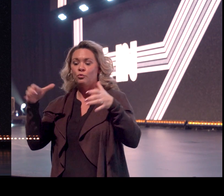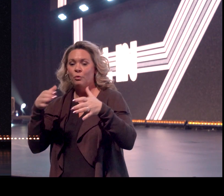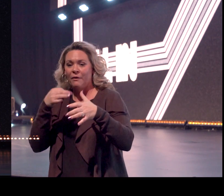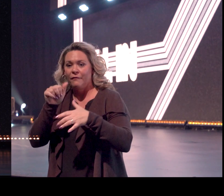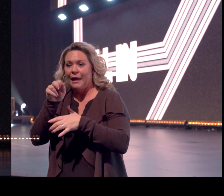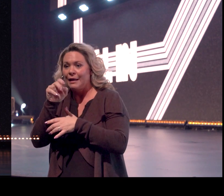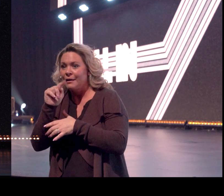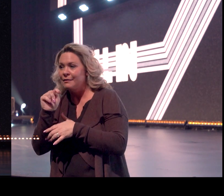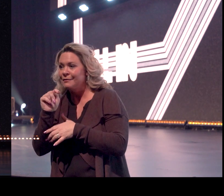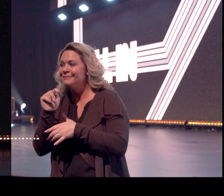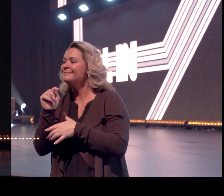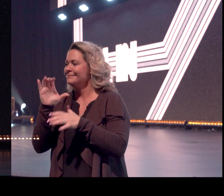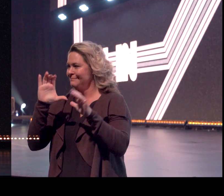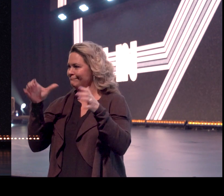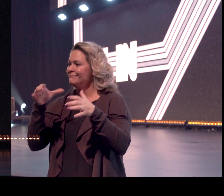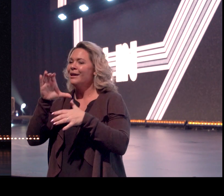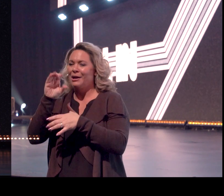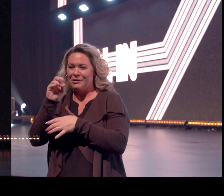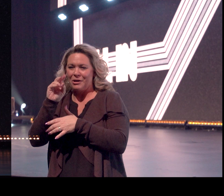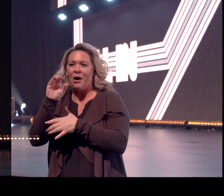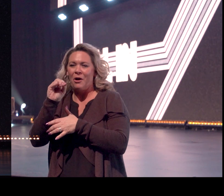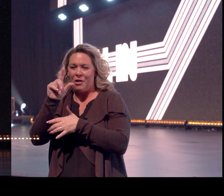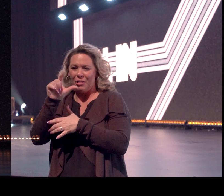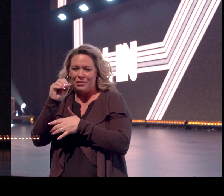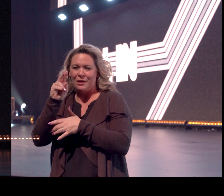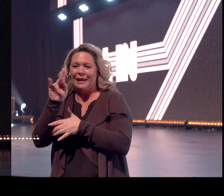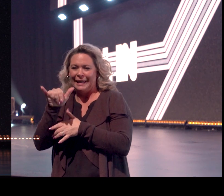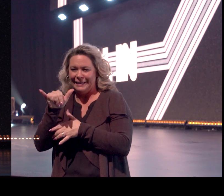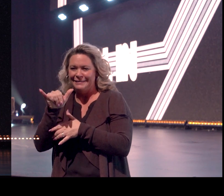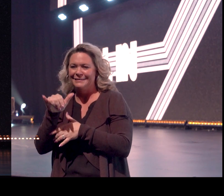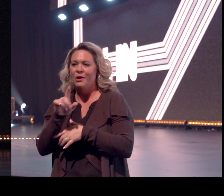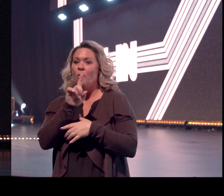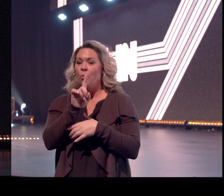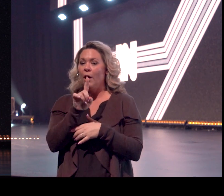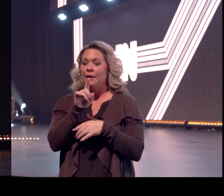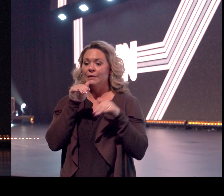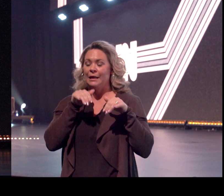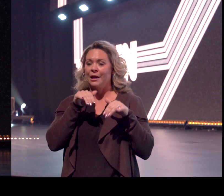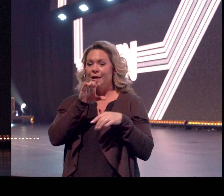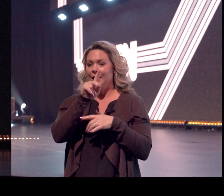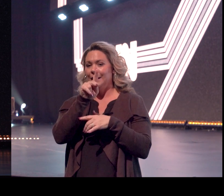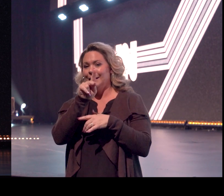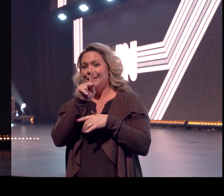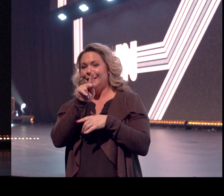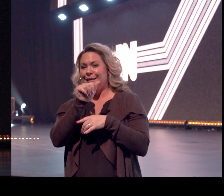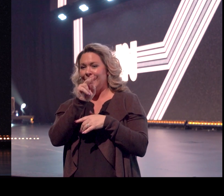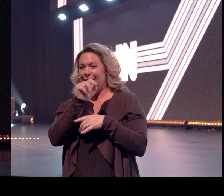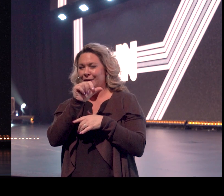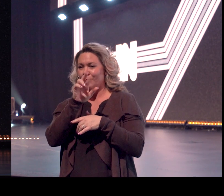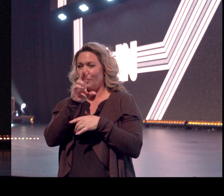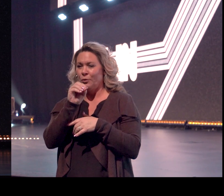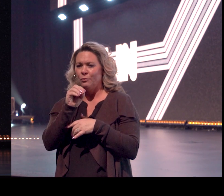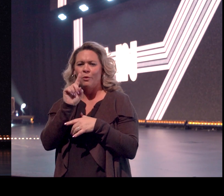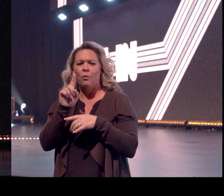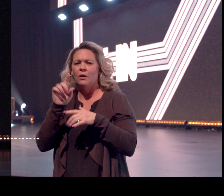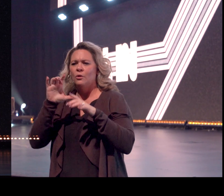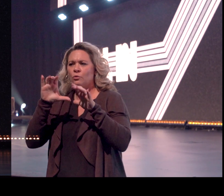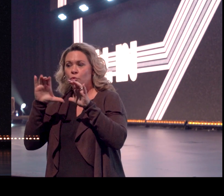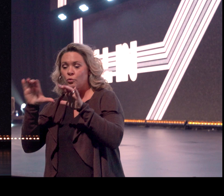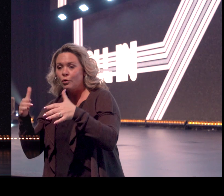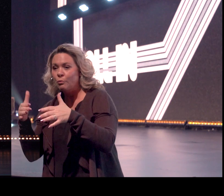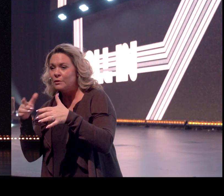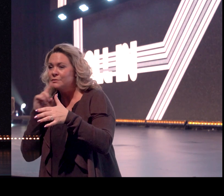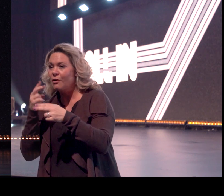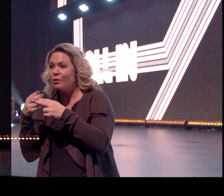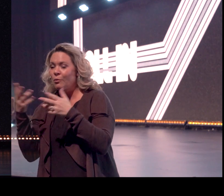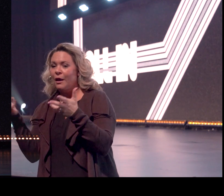is a group of ants called? A colony. Okay? One kangaroo. A kangaroo. What's a group? Anybody know